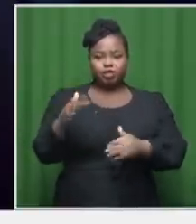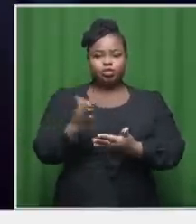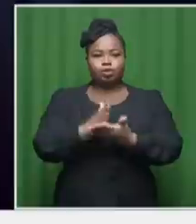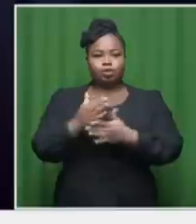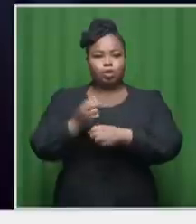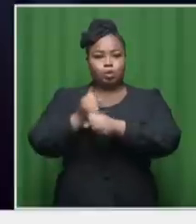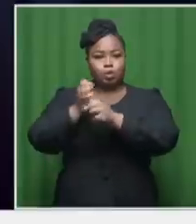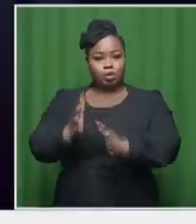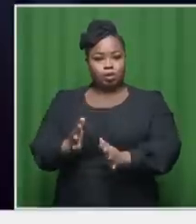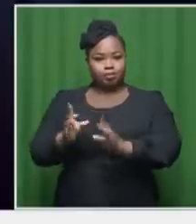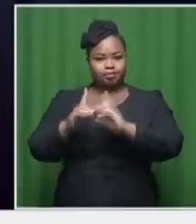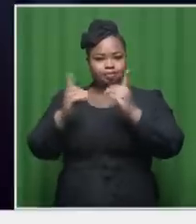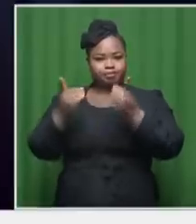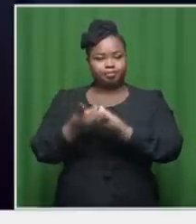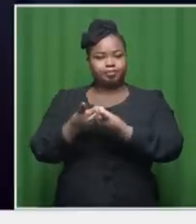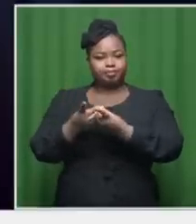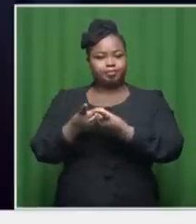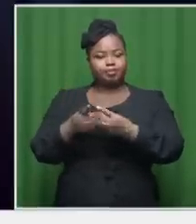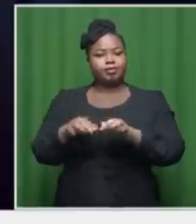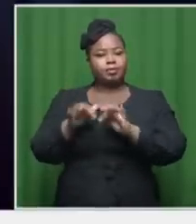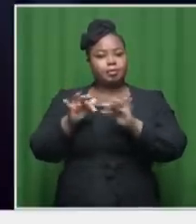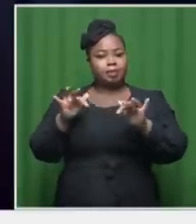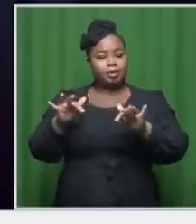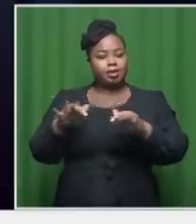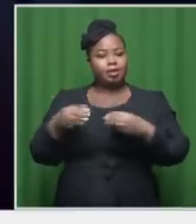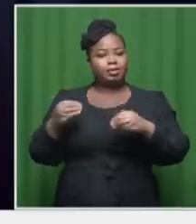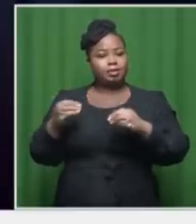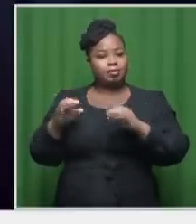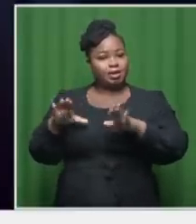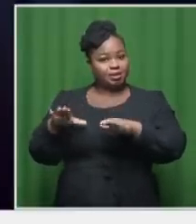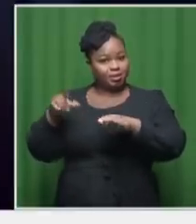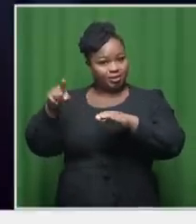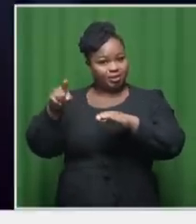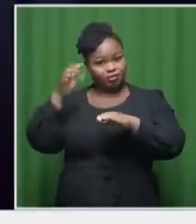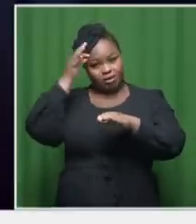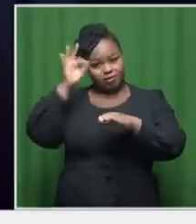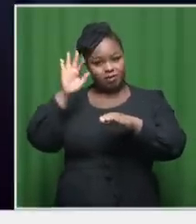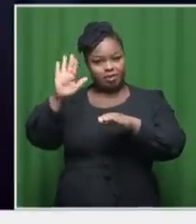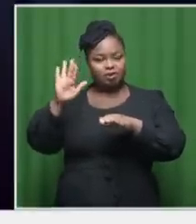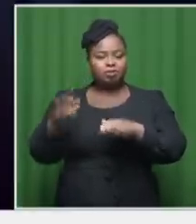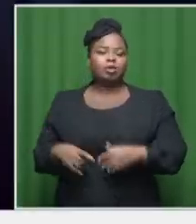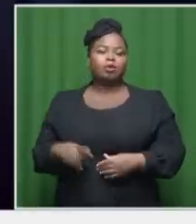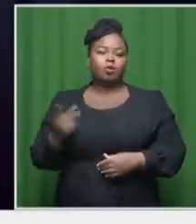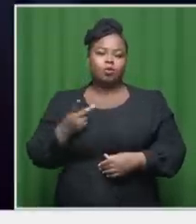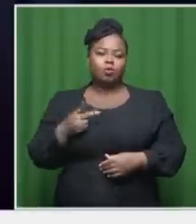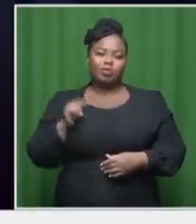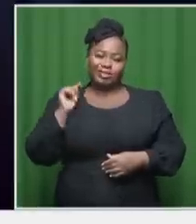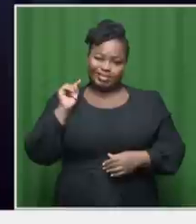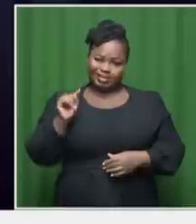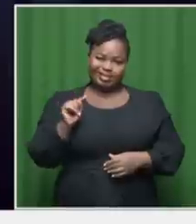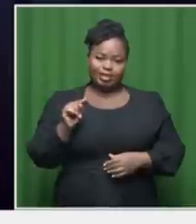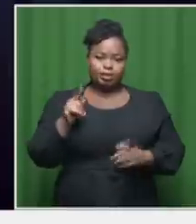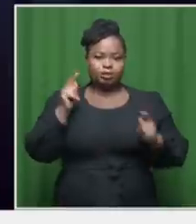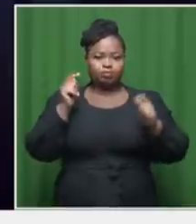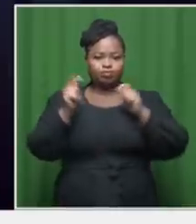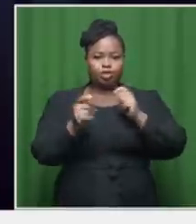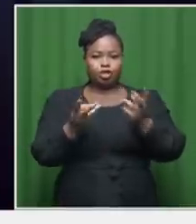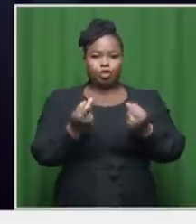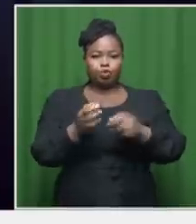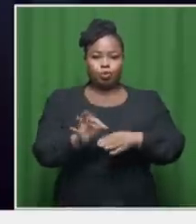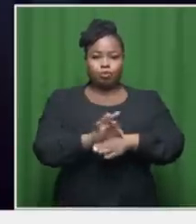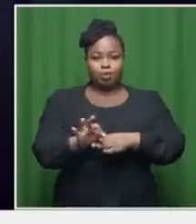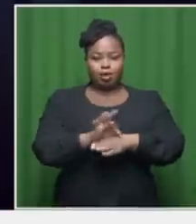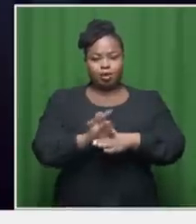shareholder in the Department of Public Enterprises. And it is on the back of that turnaround plan that we